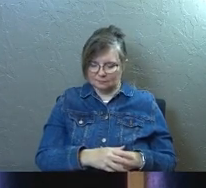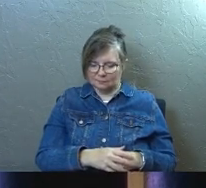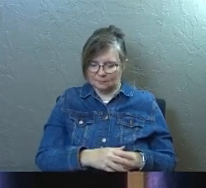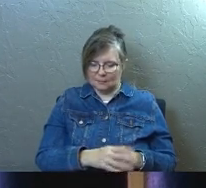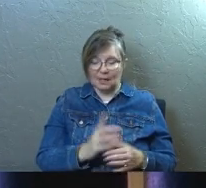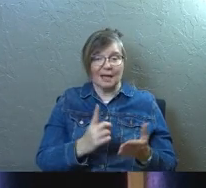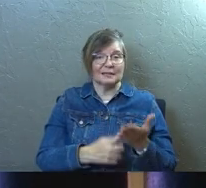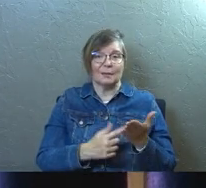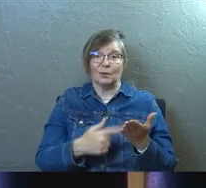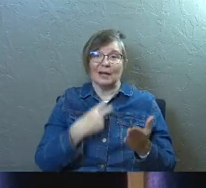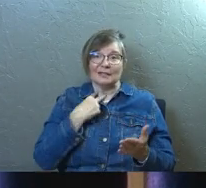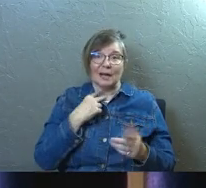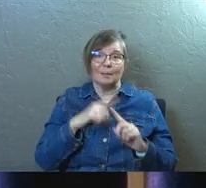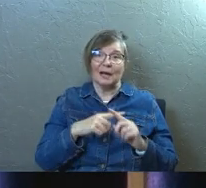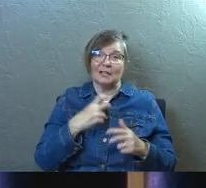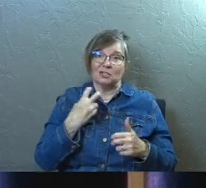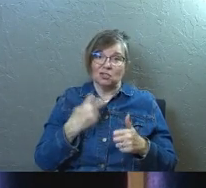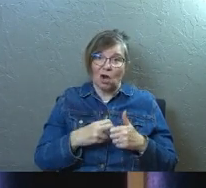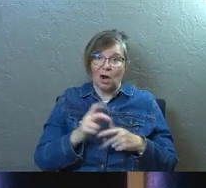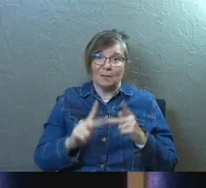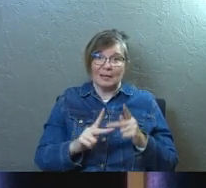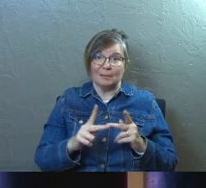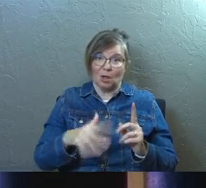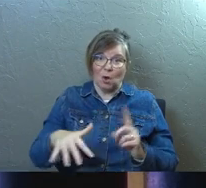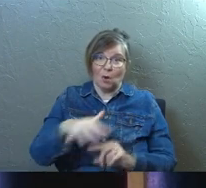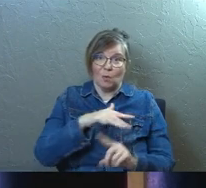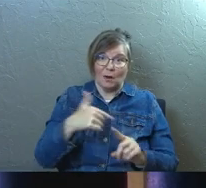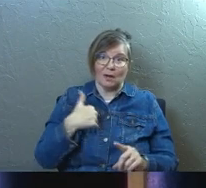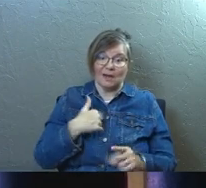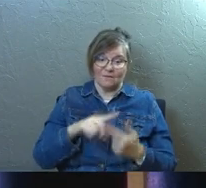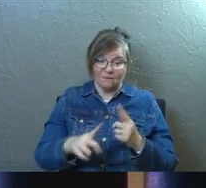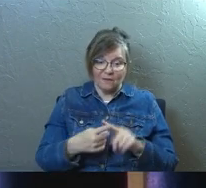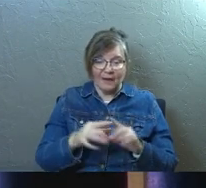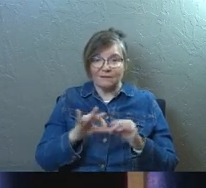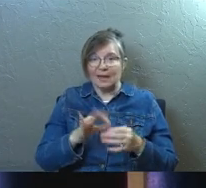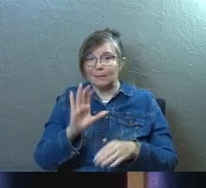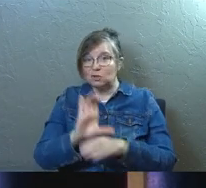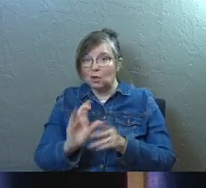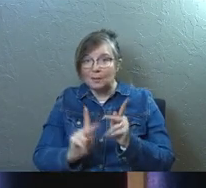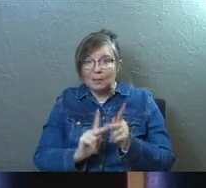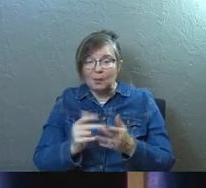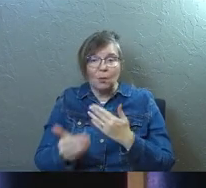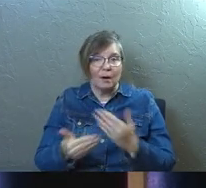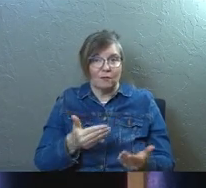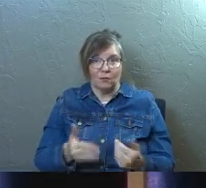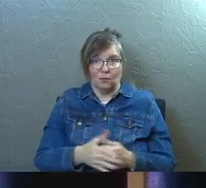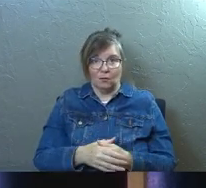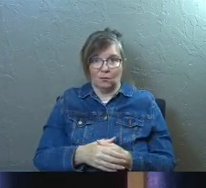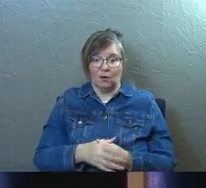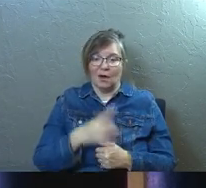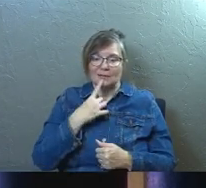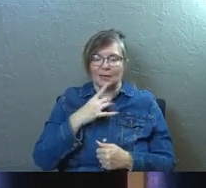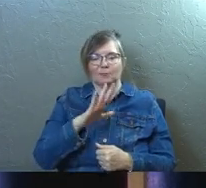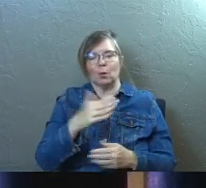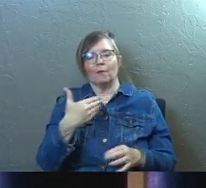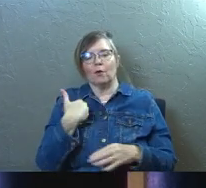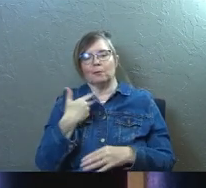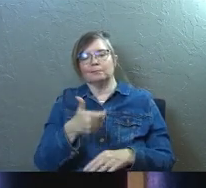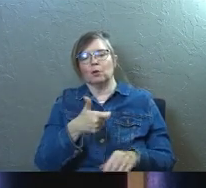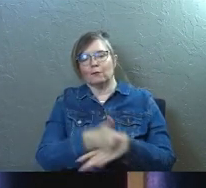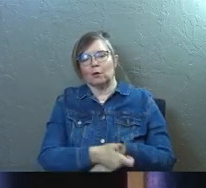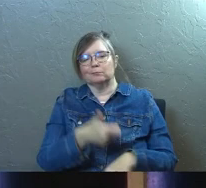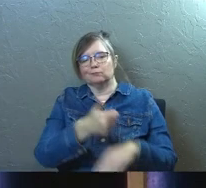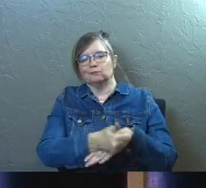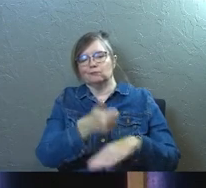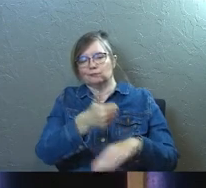And sometimes we aren't stuck, but it's harsh people around us, friends, family, church people, are saying it's your fault, it's your